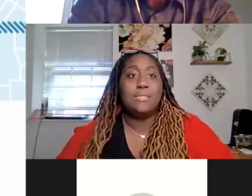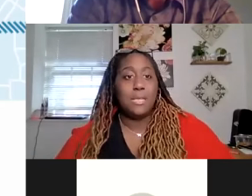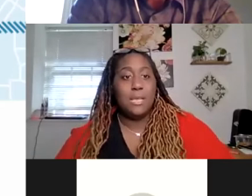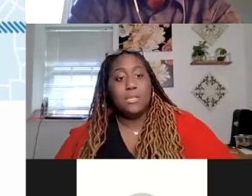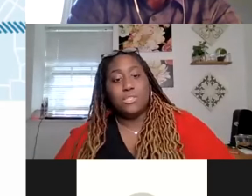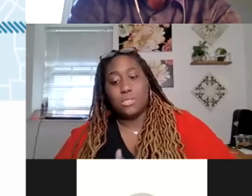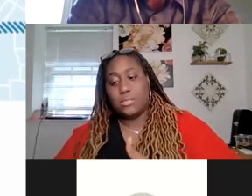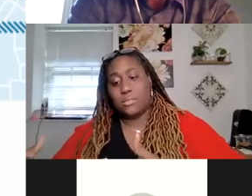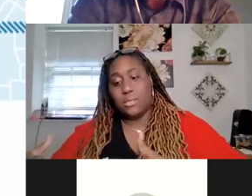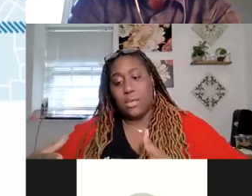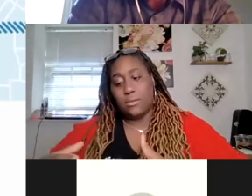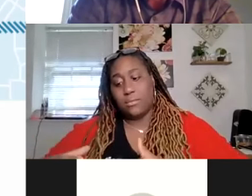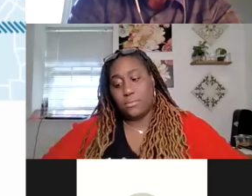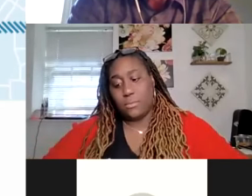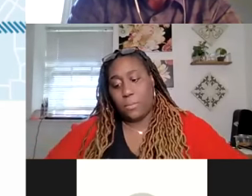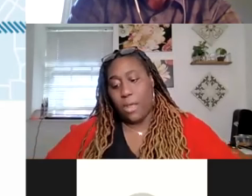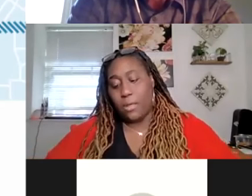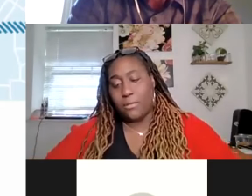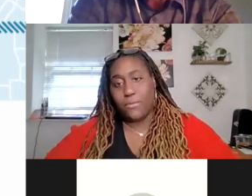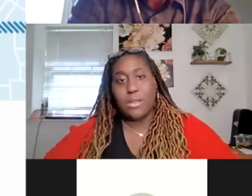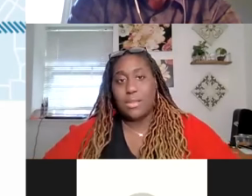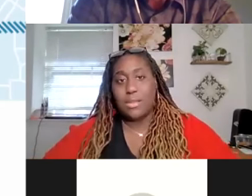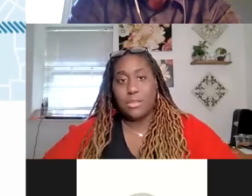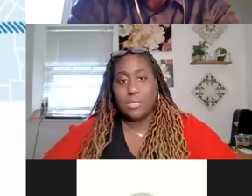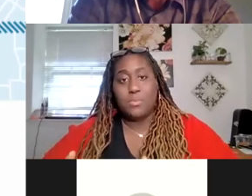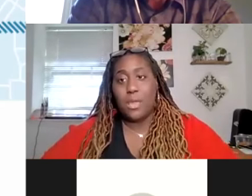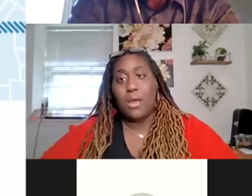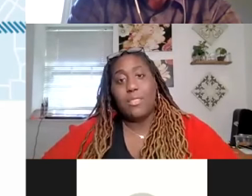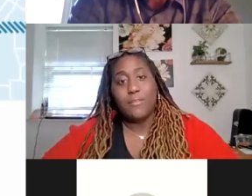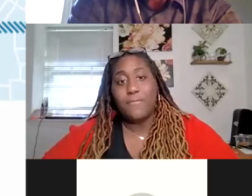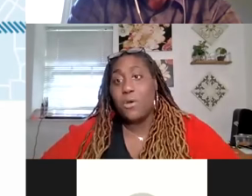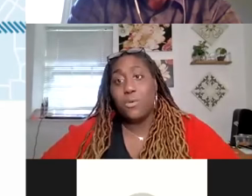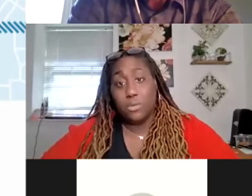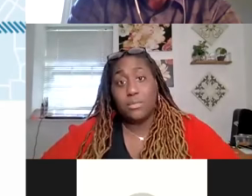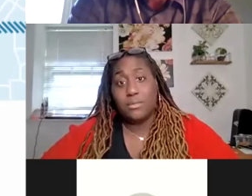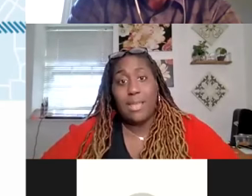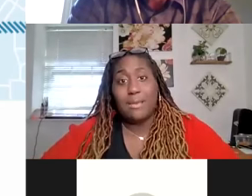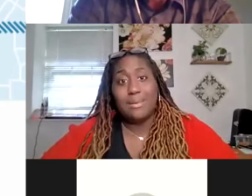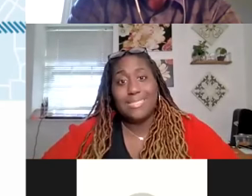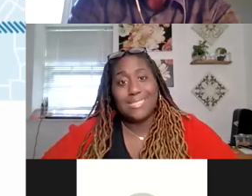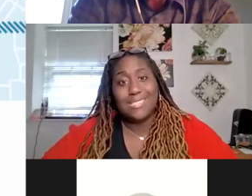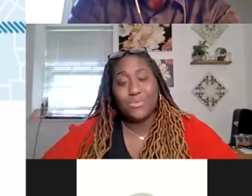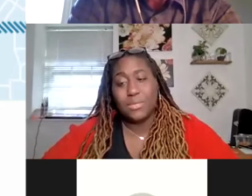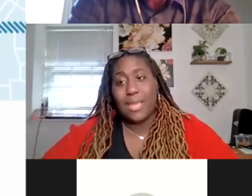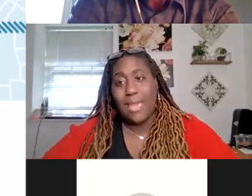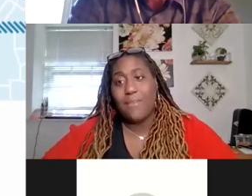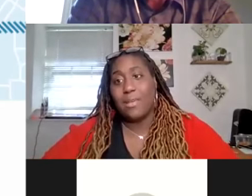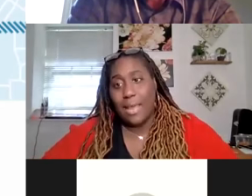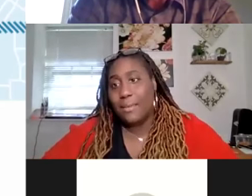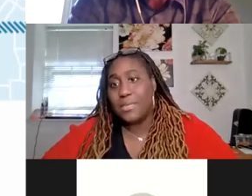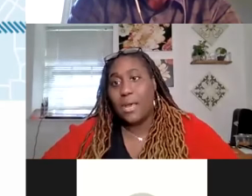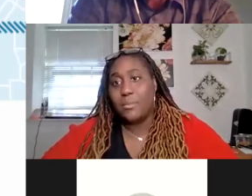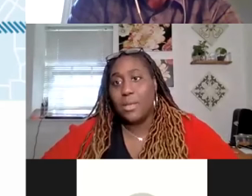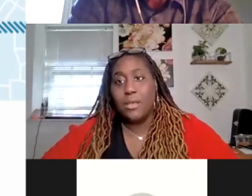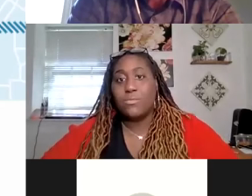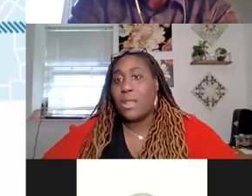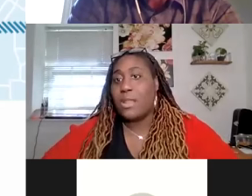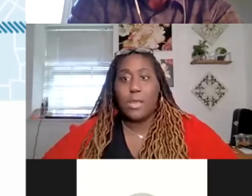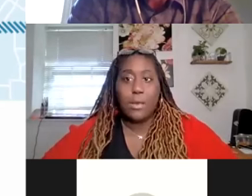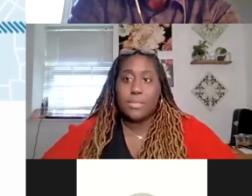So that's just on the front end, you know, it's beyond the phone now. It's really having a